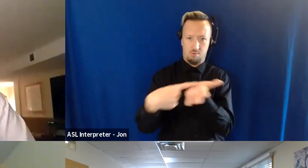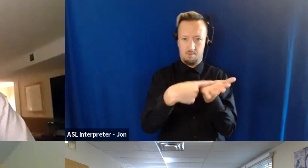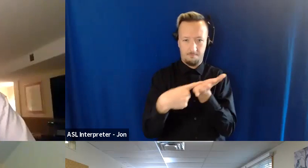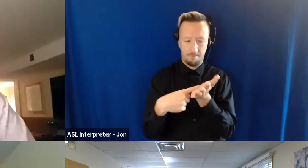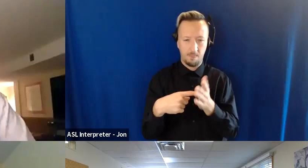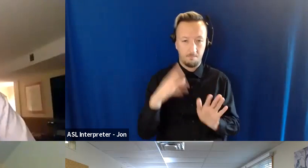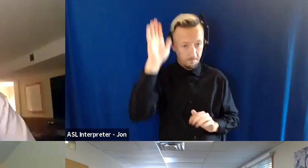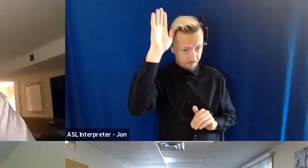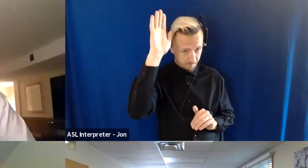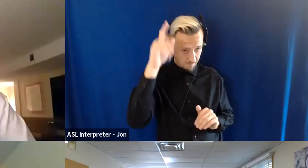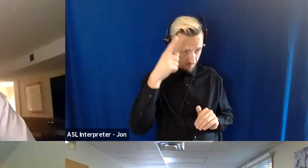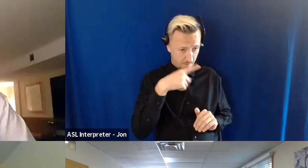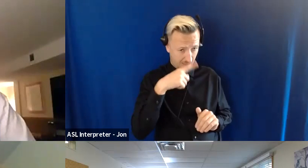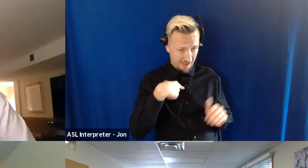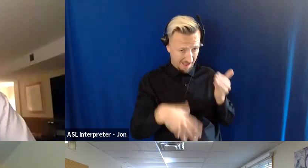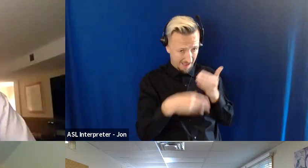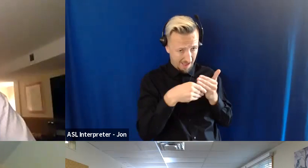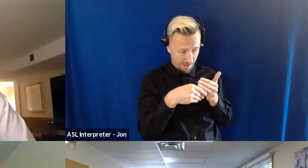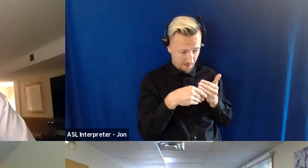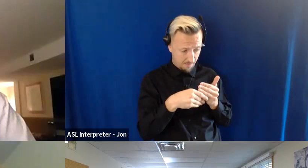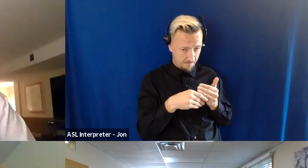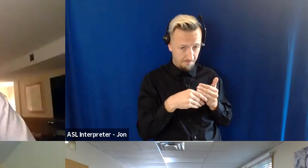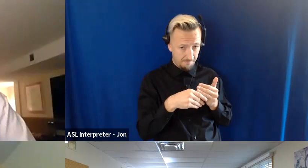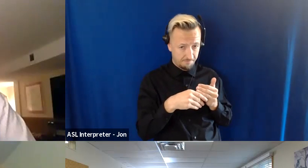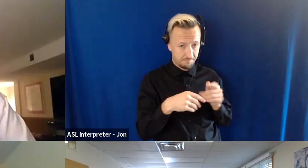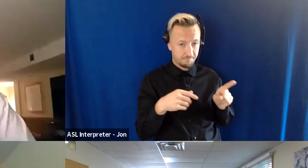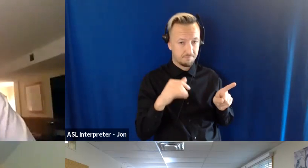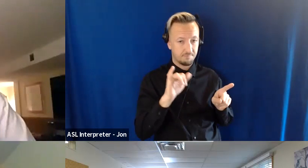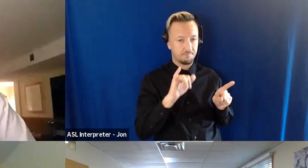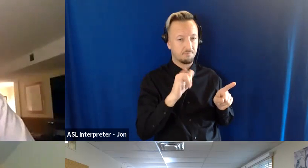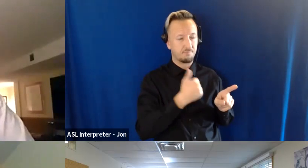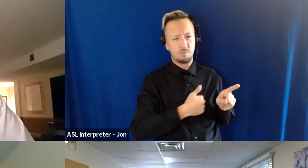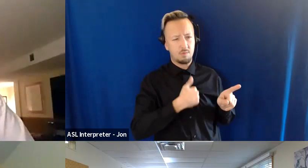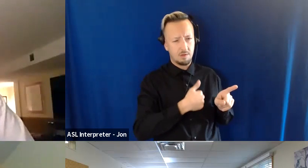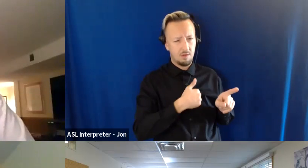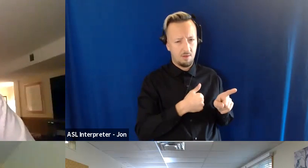I add something to that? I'm sorry. I am like the